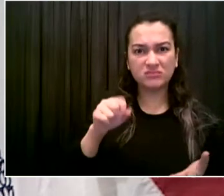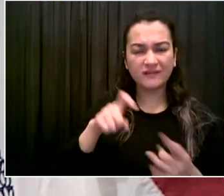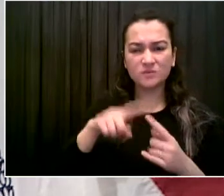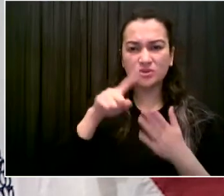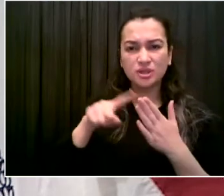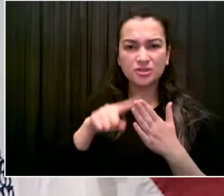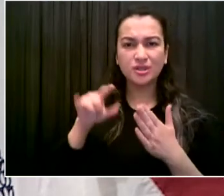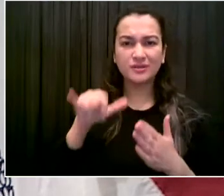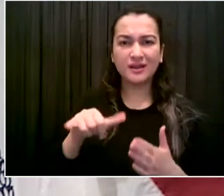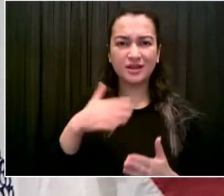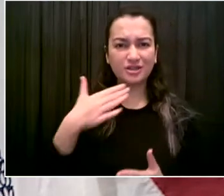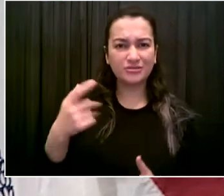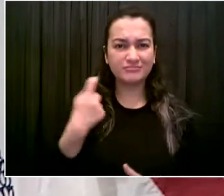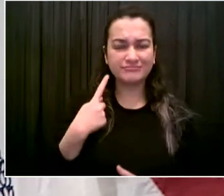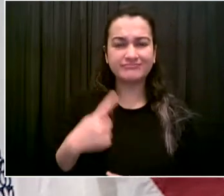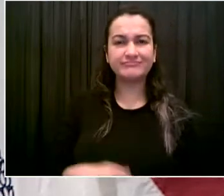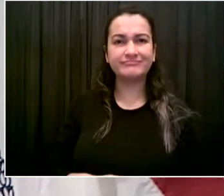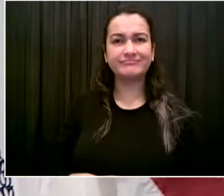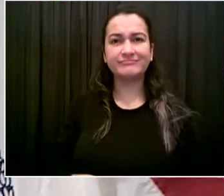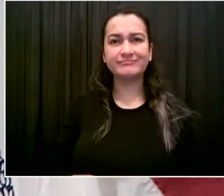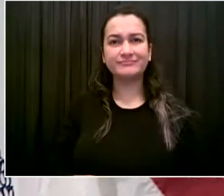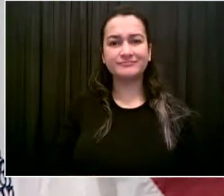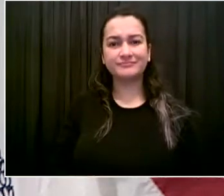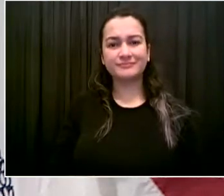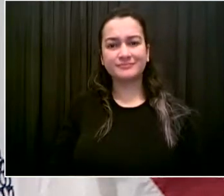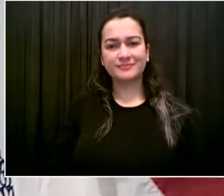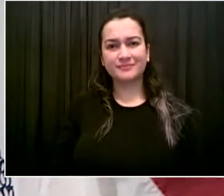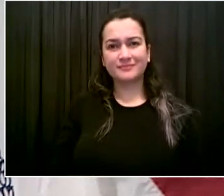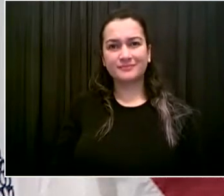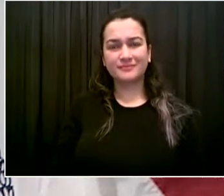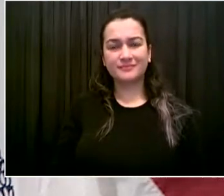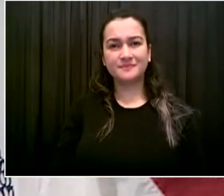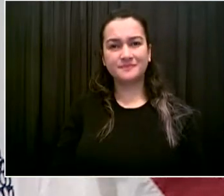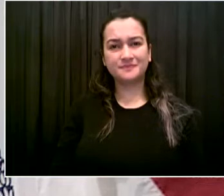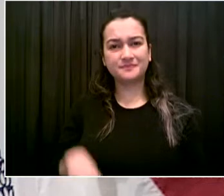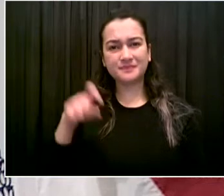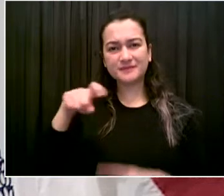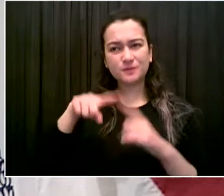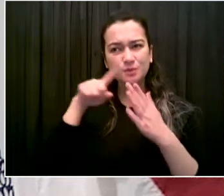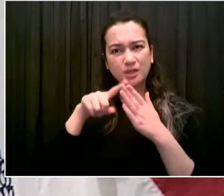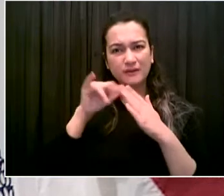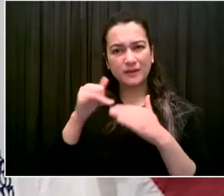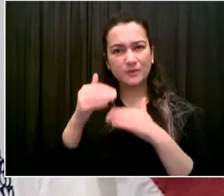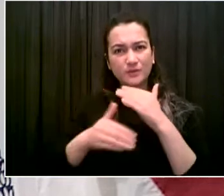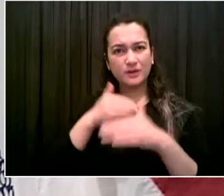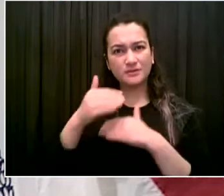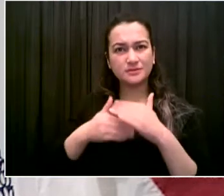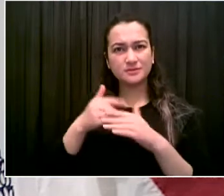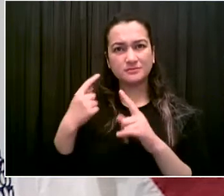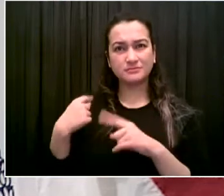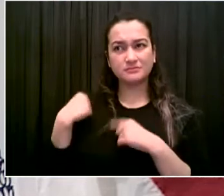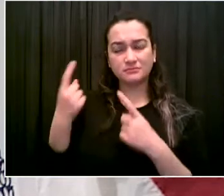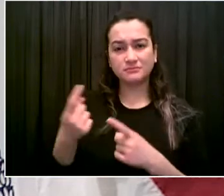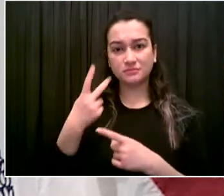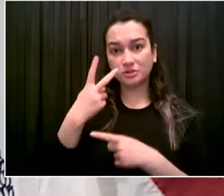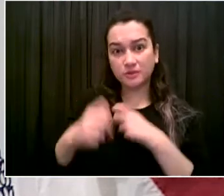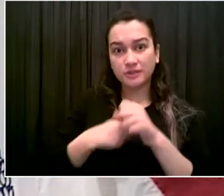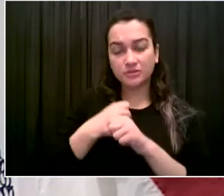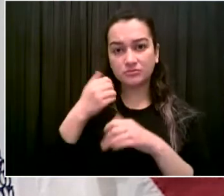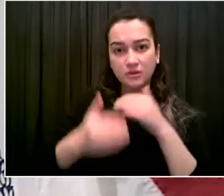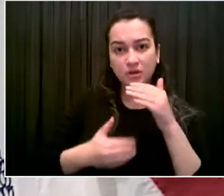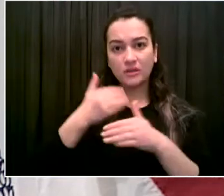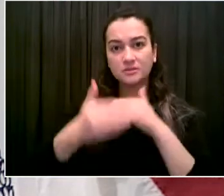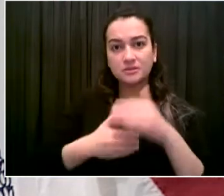process, the right approach is the discipline matrix and the MOU binding the NYPD to the